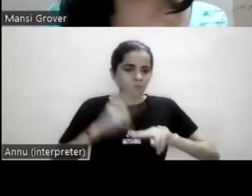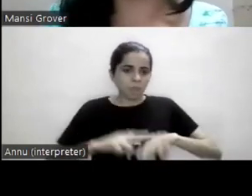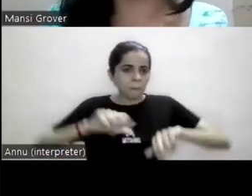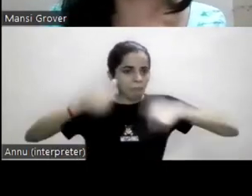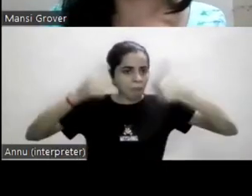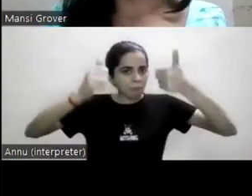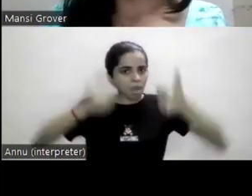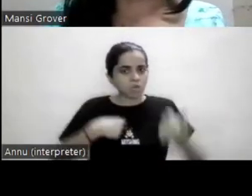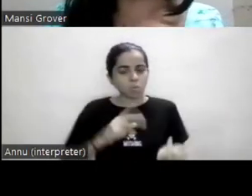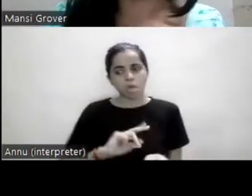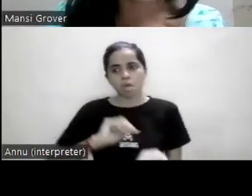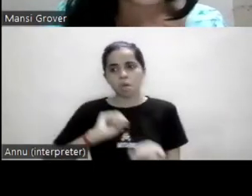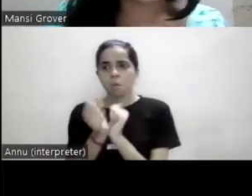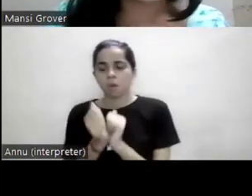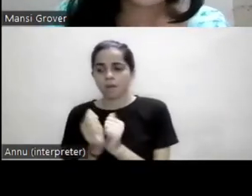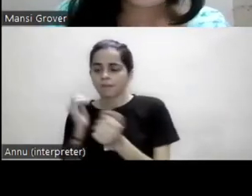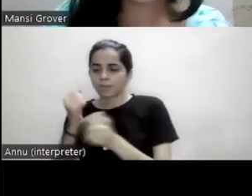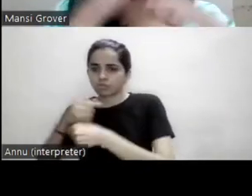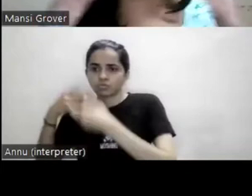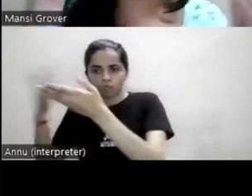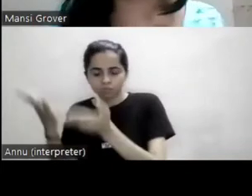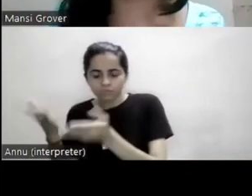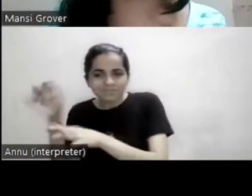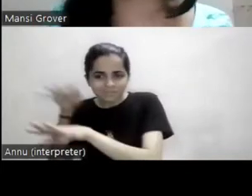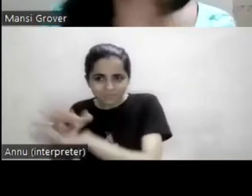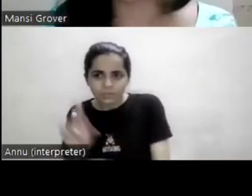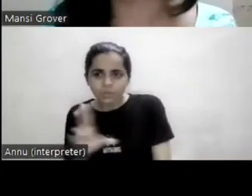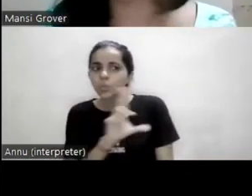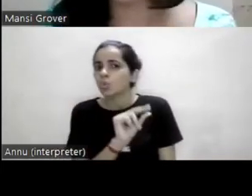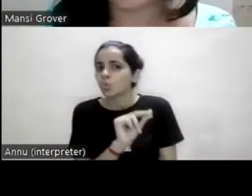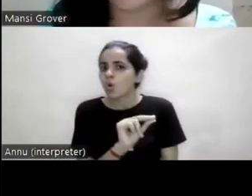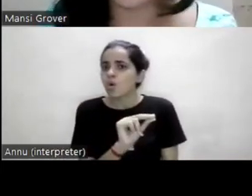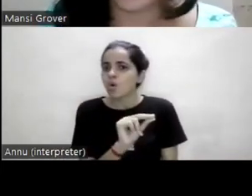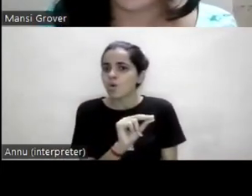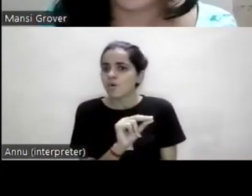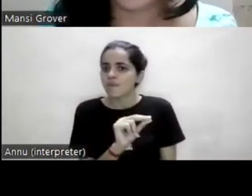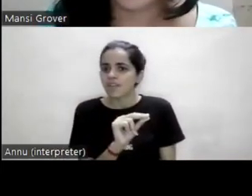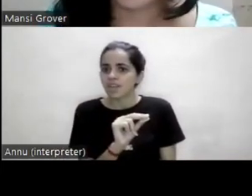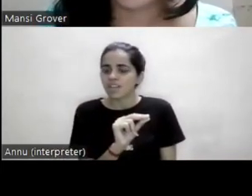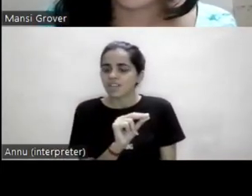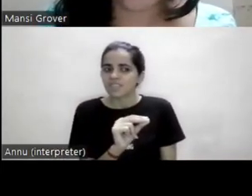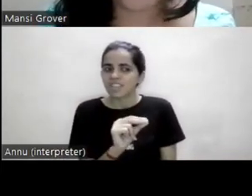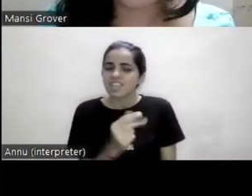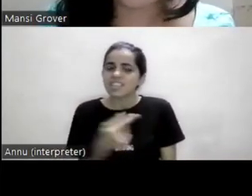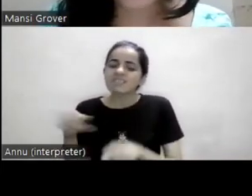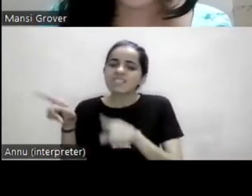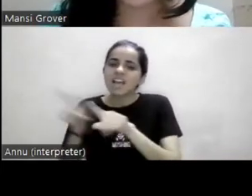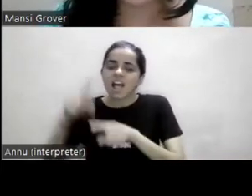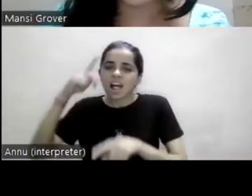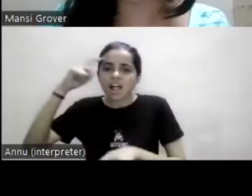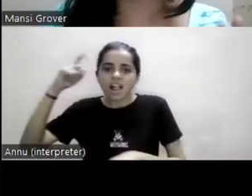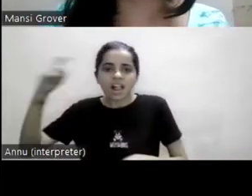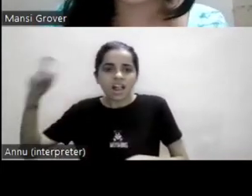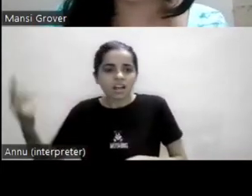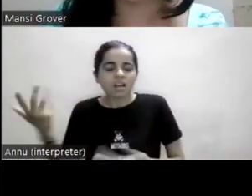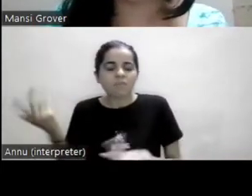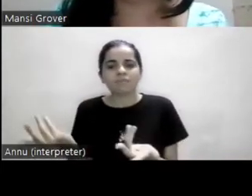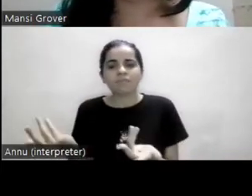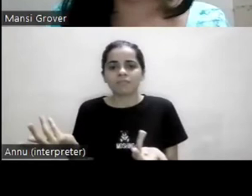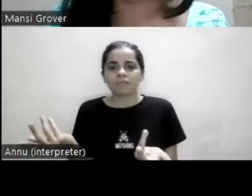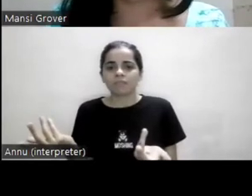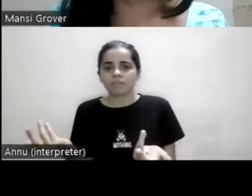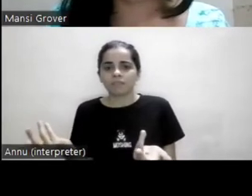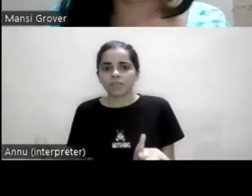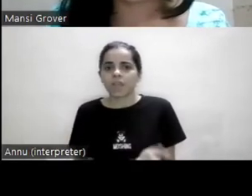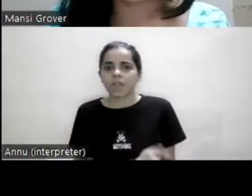doing here is that you are again creating that kind of imagery of where, you are assigning.